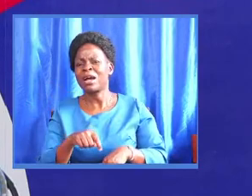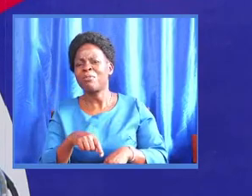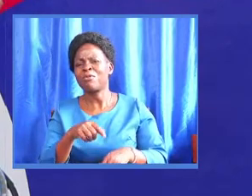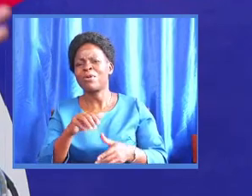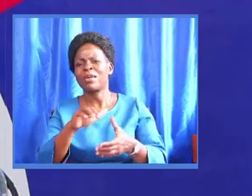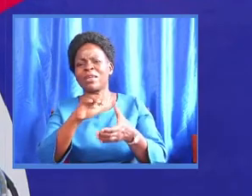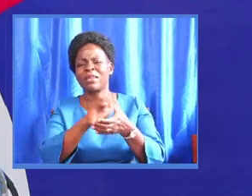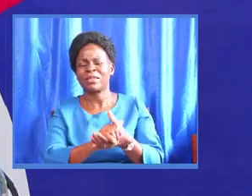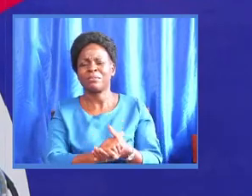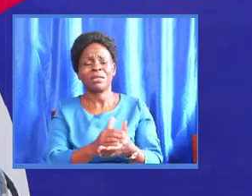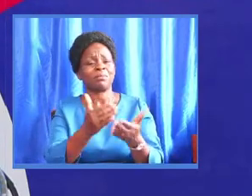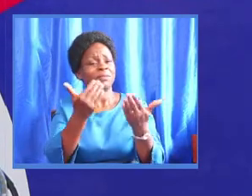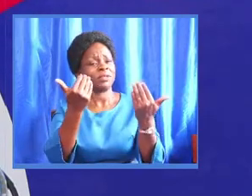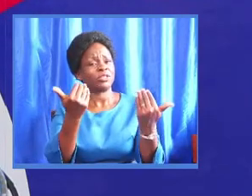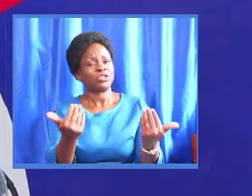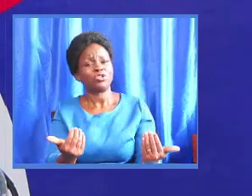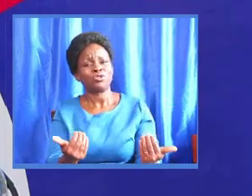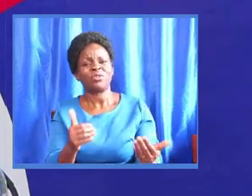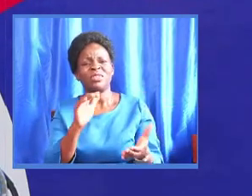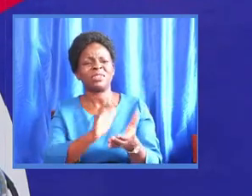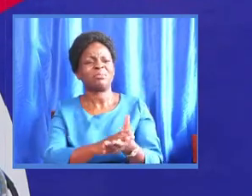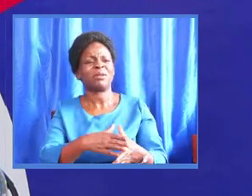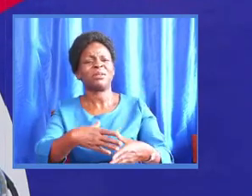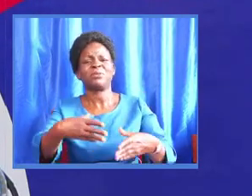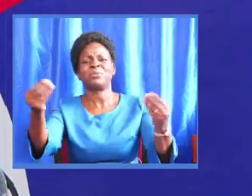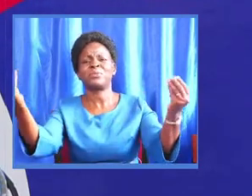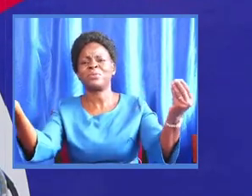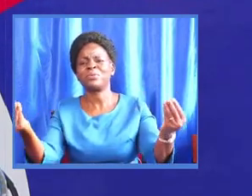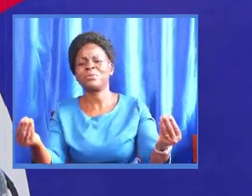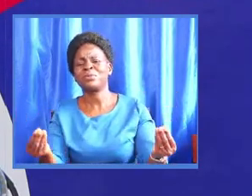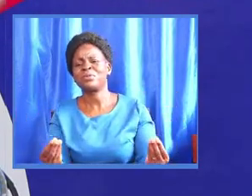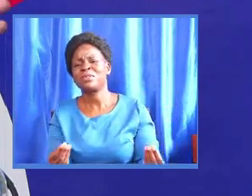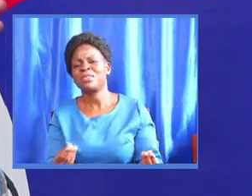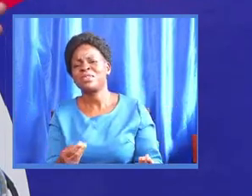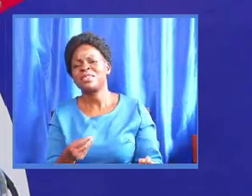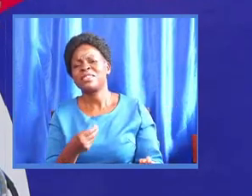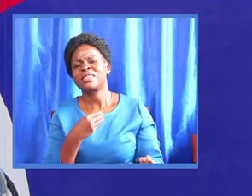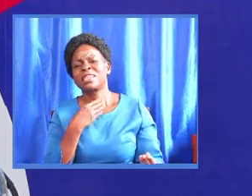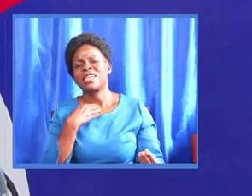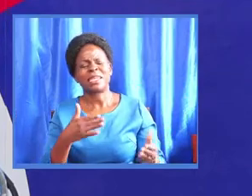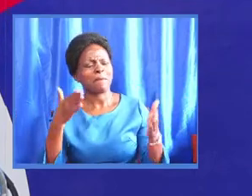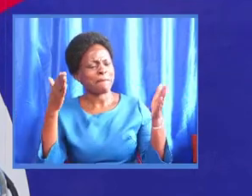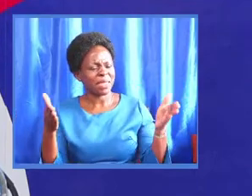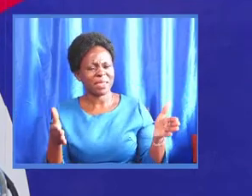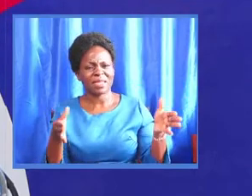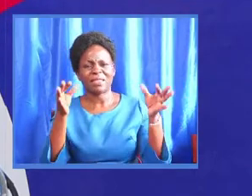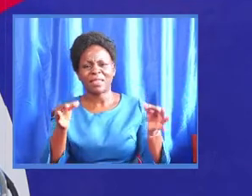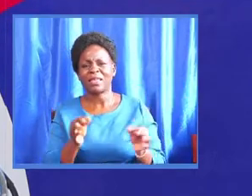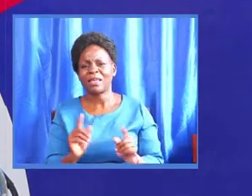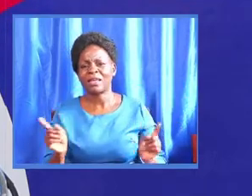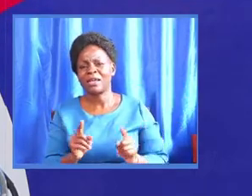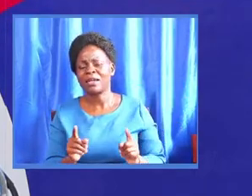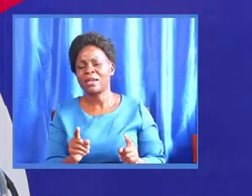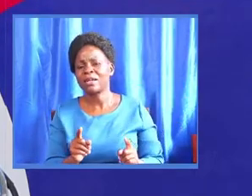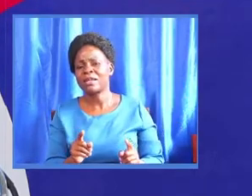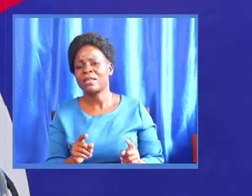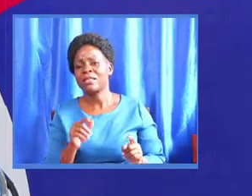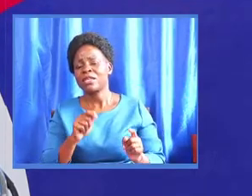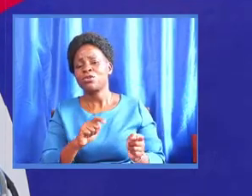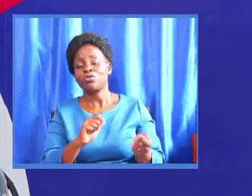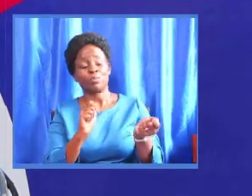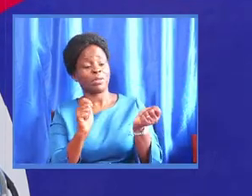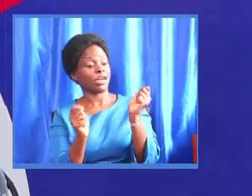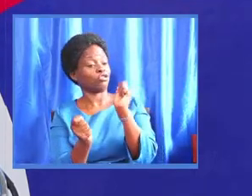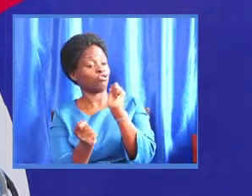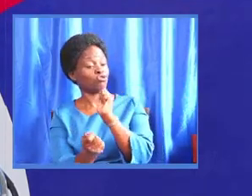the children have been married off and they don't need a very big property. So that also could be a transition